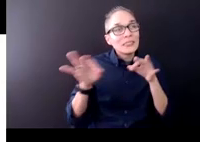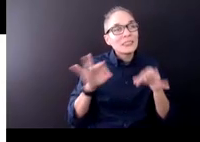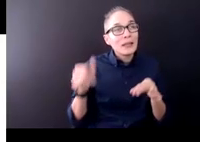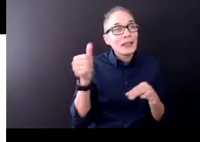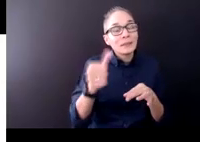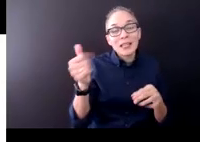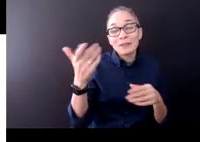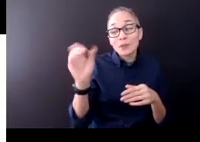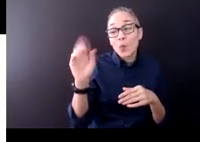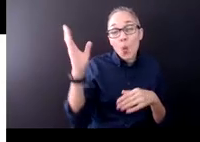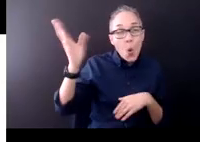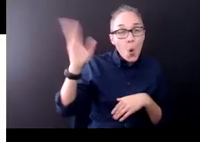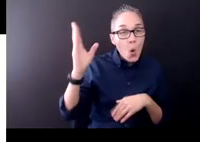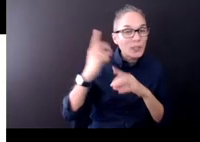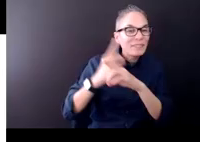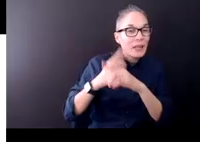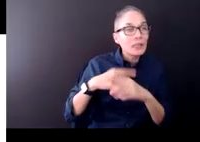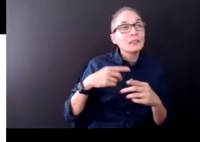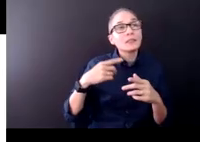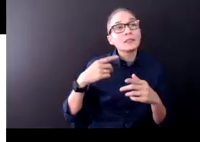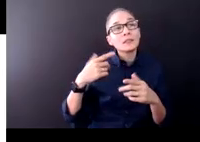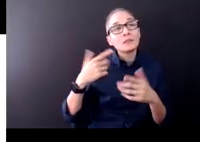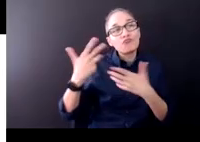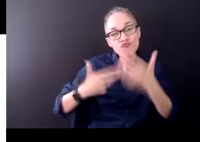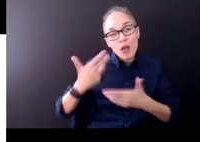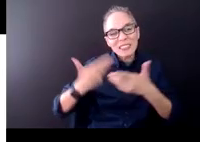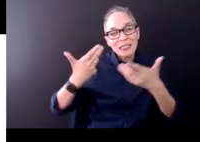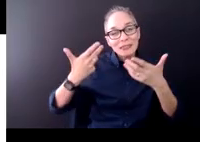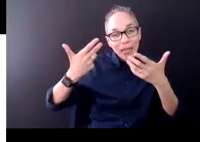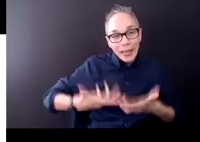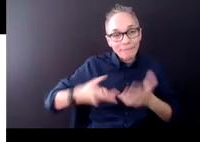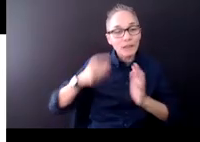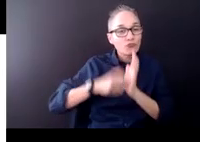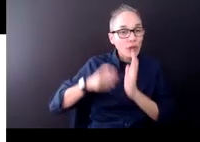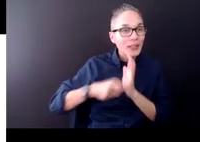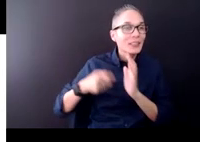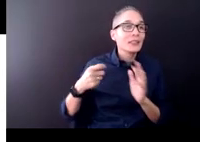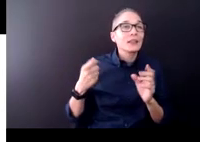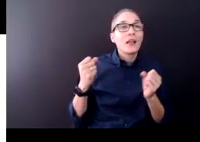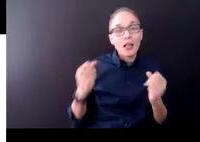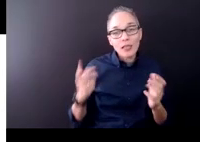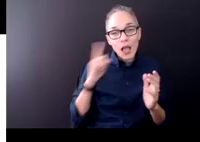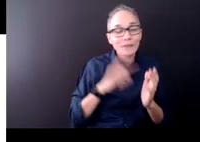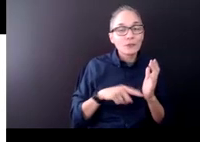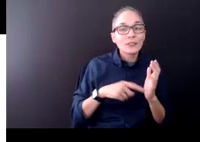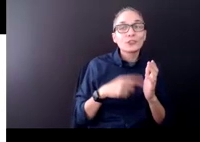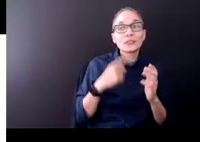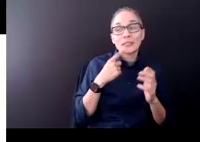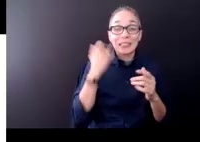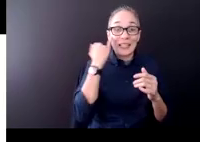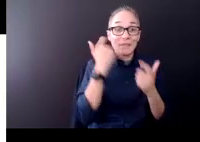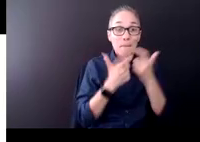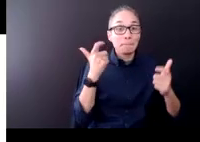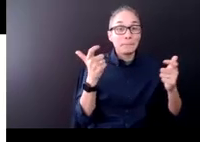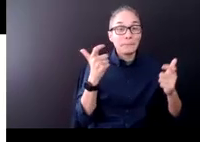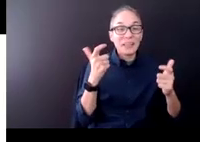questions in class. Process heavy writing, that's actually really, really effective. There's a lot of research that shows that, breaking larger assignments